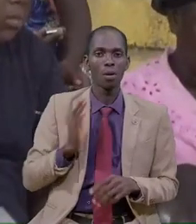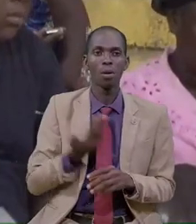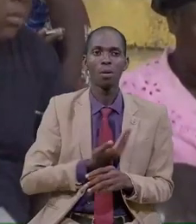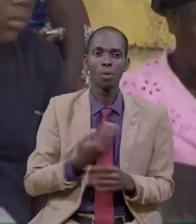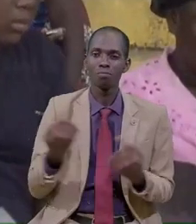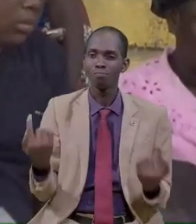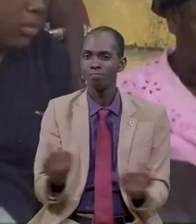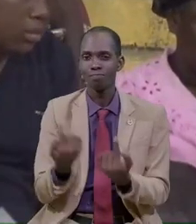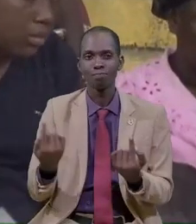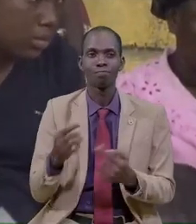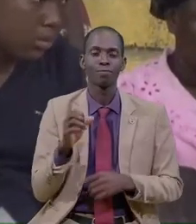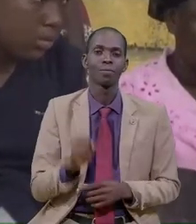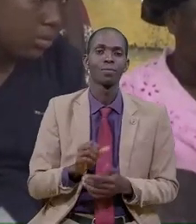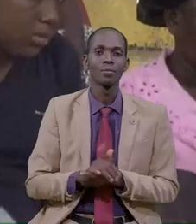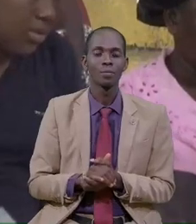transgression.